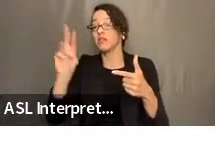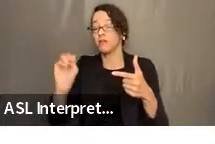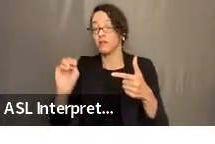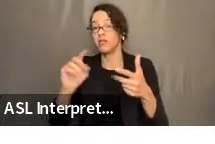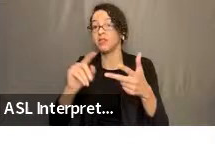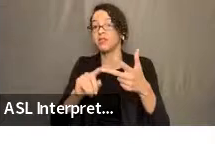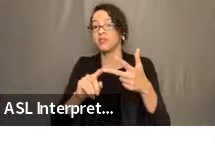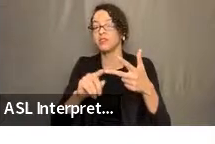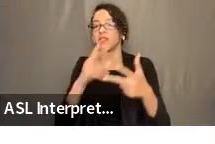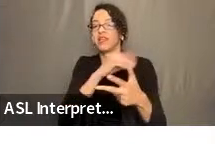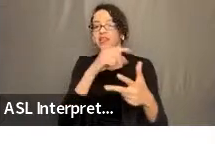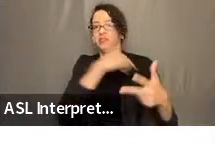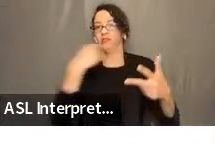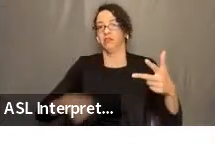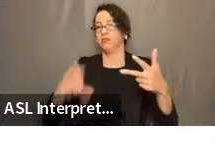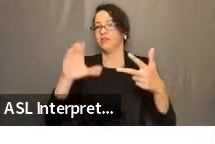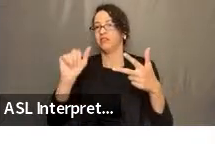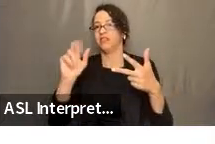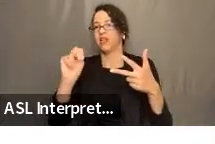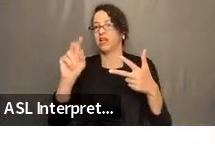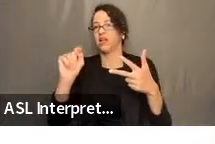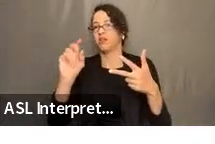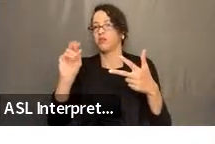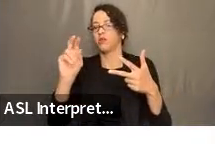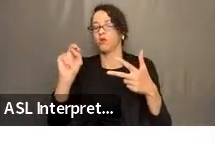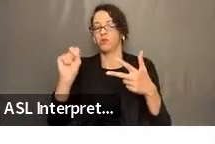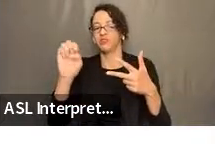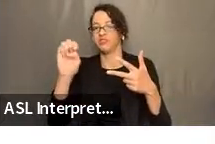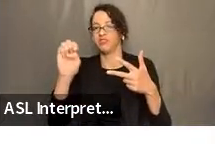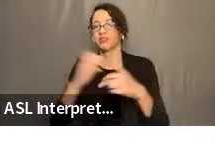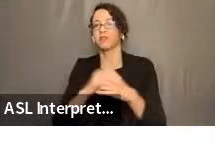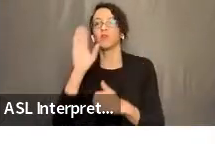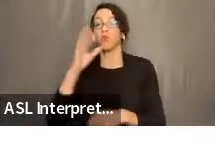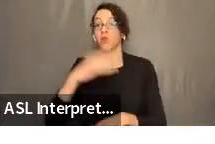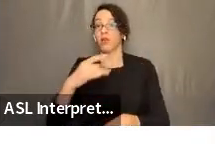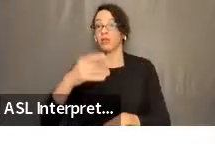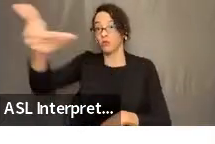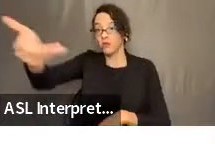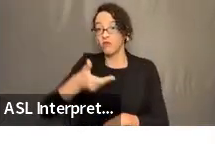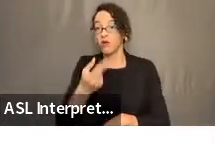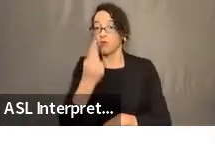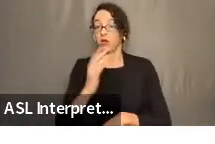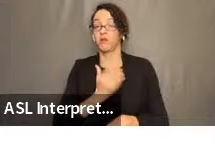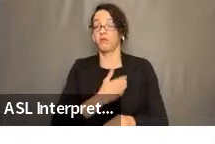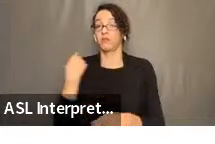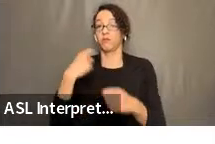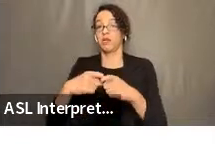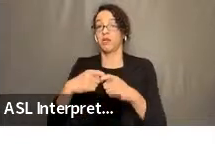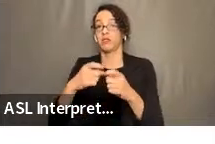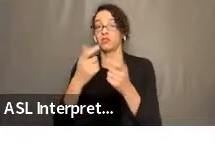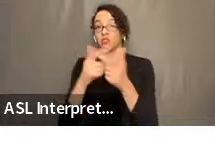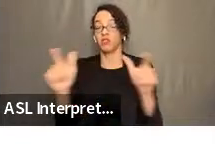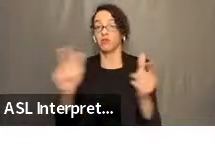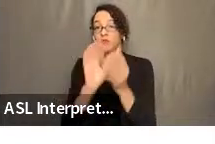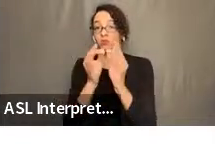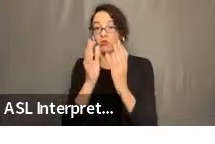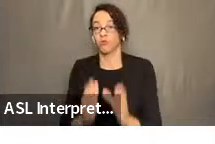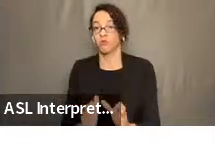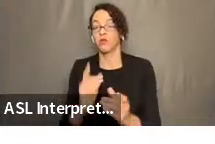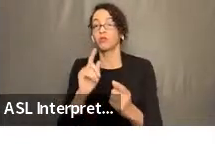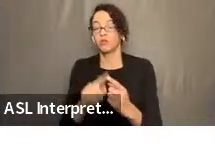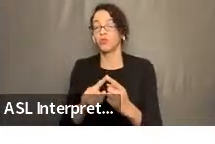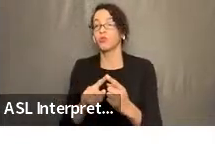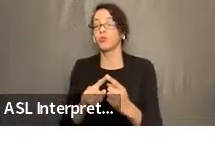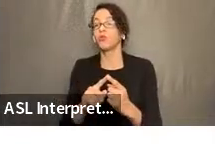I would like to invite one of our Spanish language interpreters to translate, to interpret